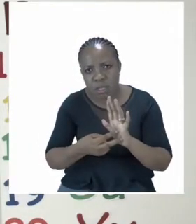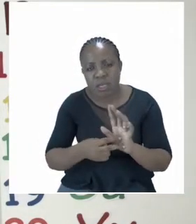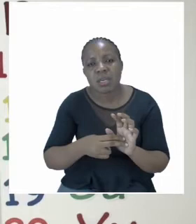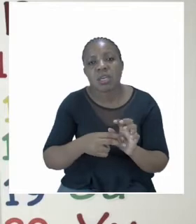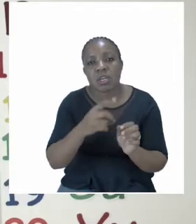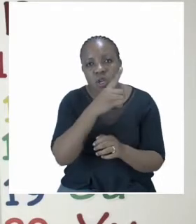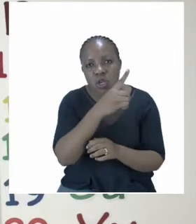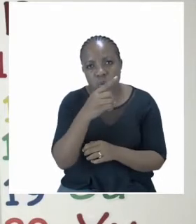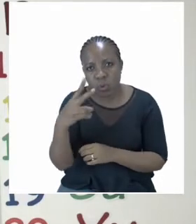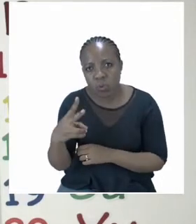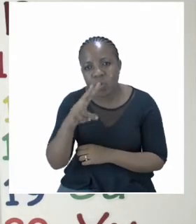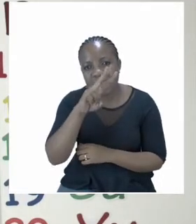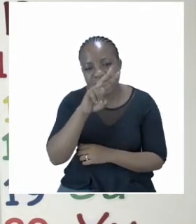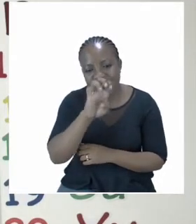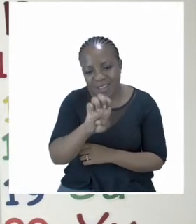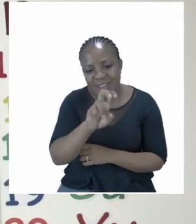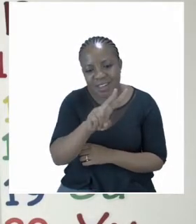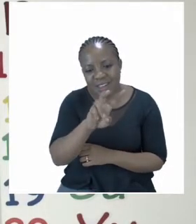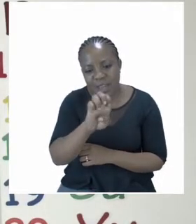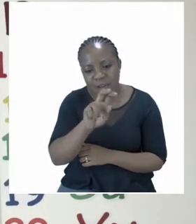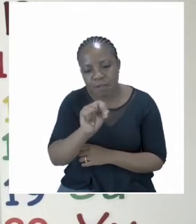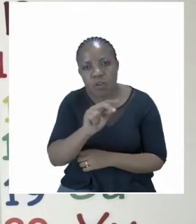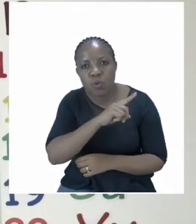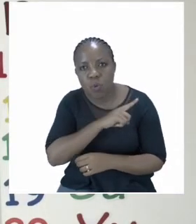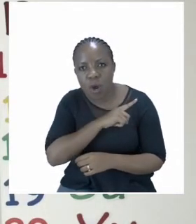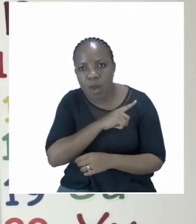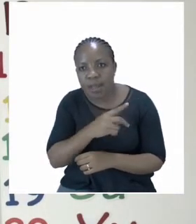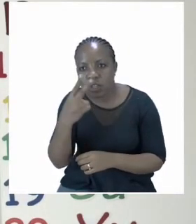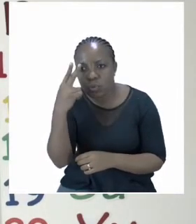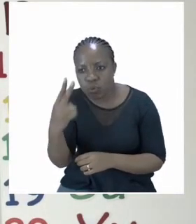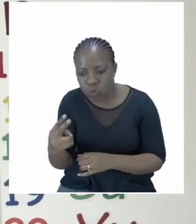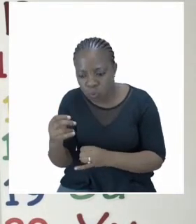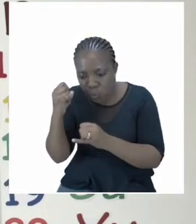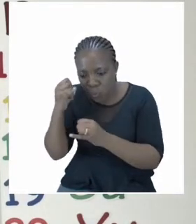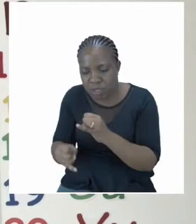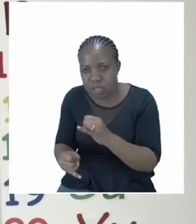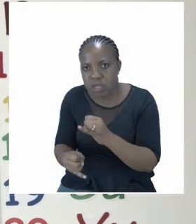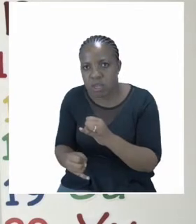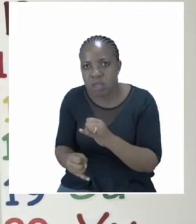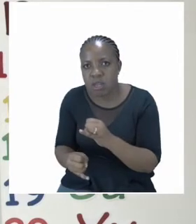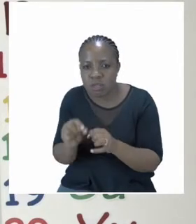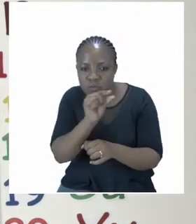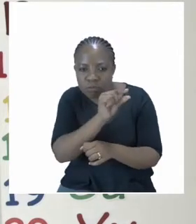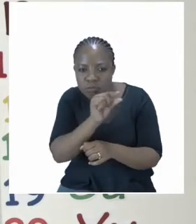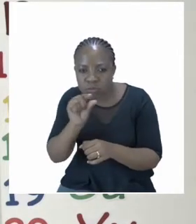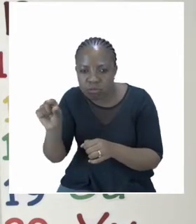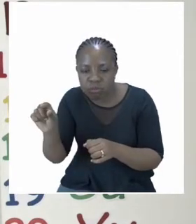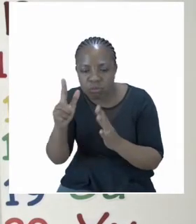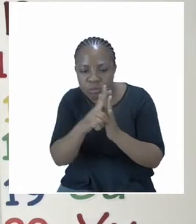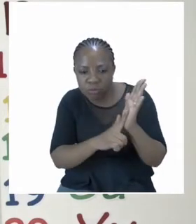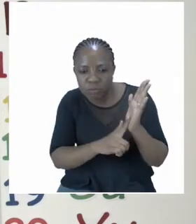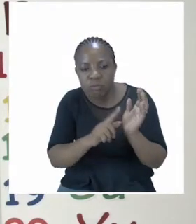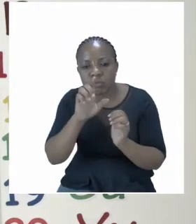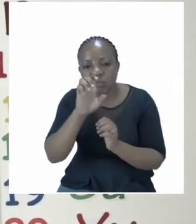because it has a 2, and the 2 is here for our even numbers.